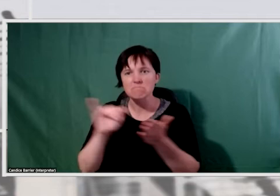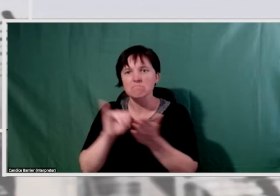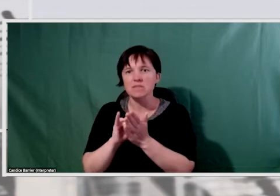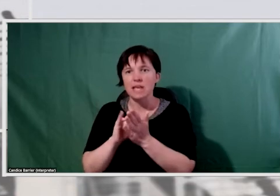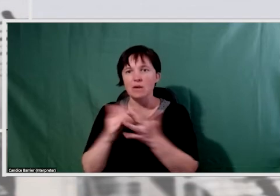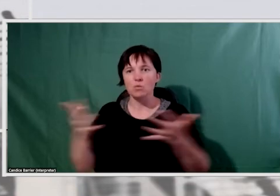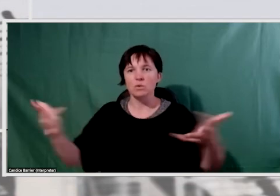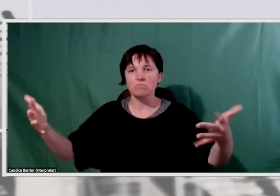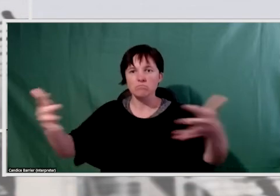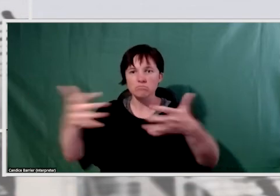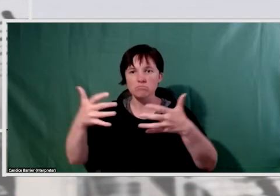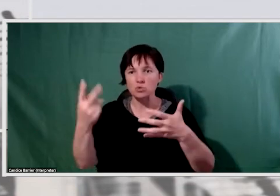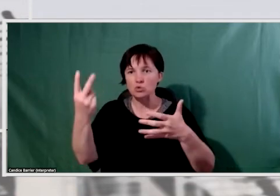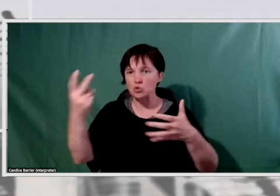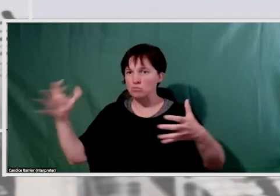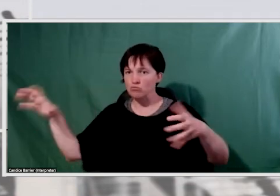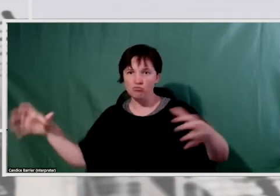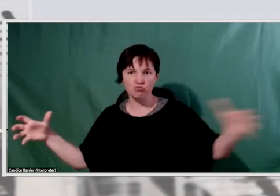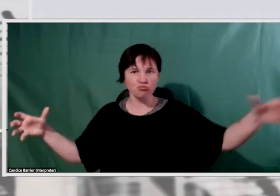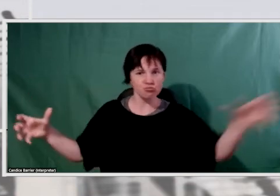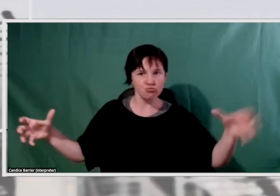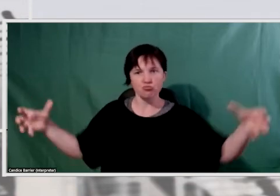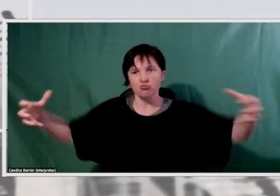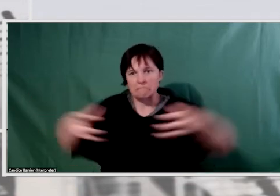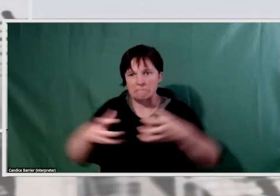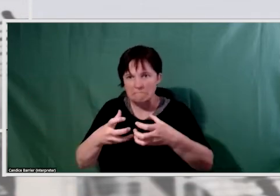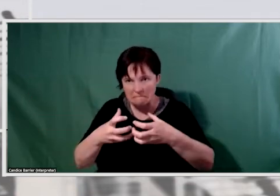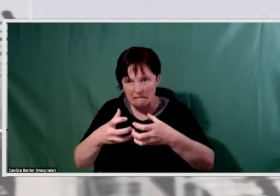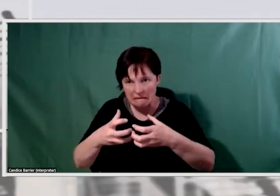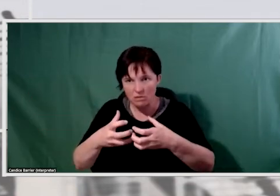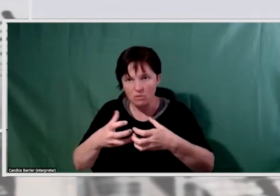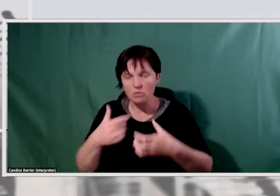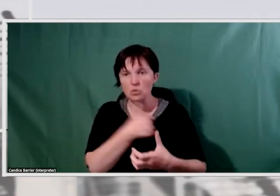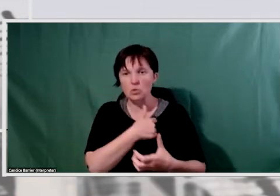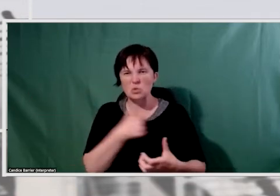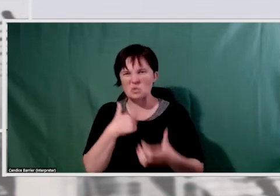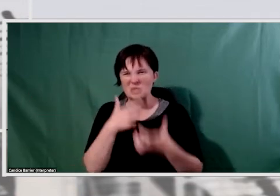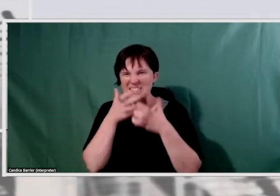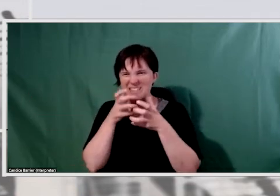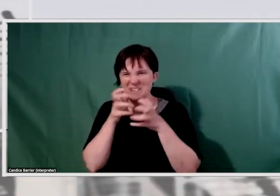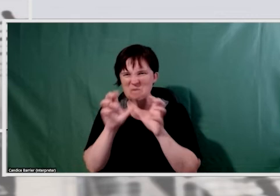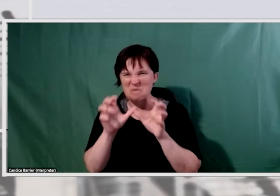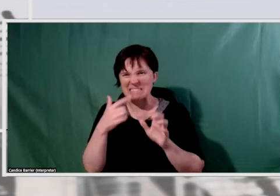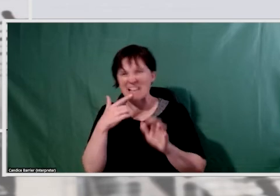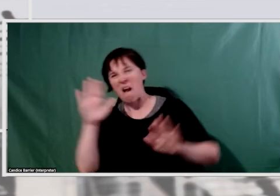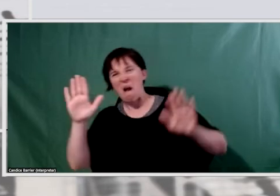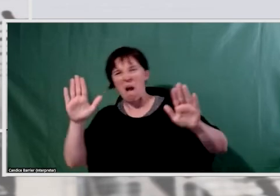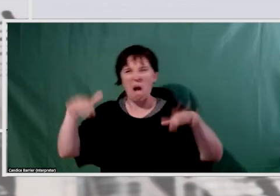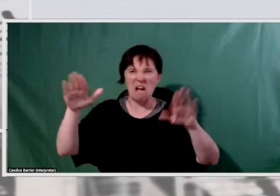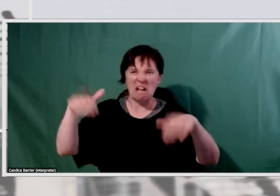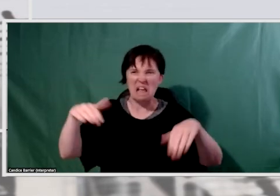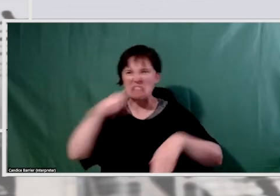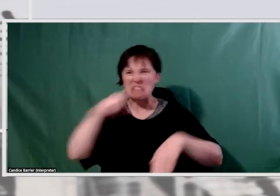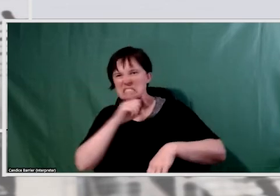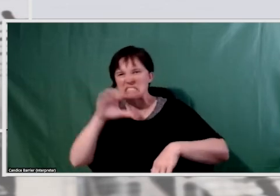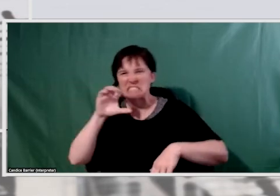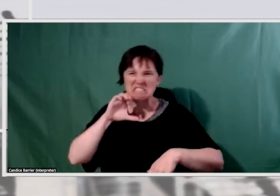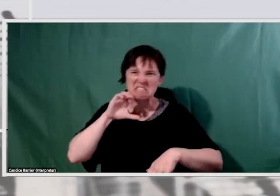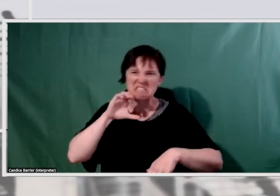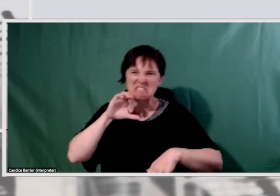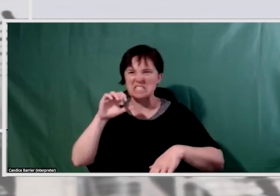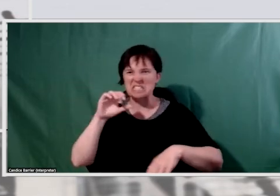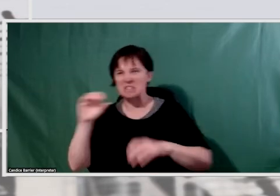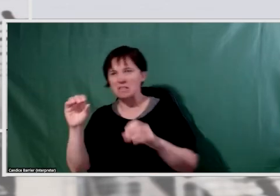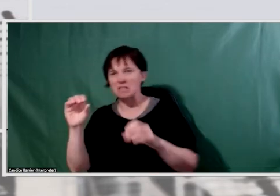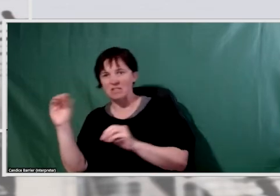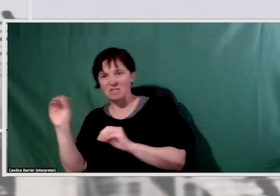those two populations together. So we don't want, we don't want to say, oh yeah, this is a senior citizen, so none of the students